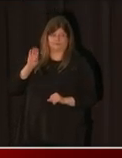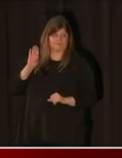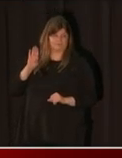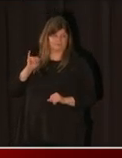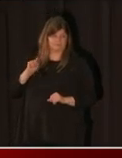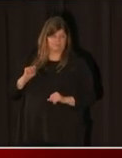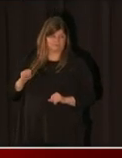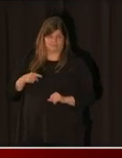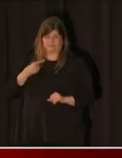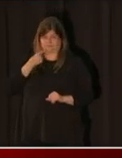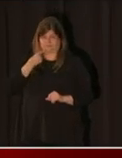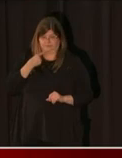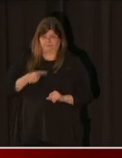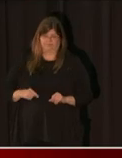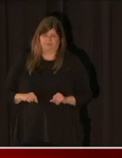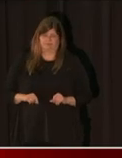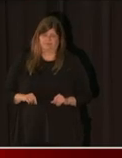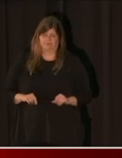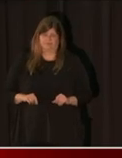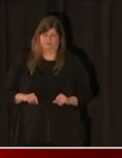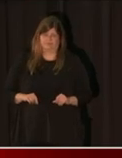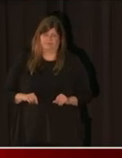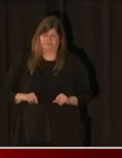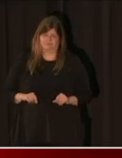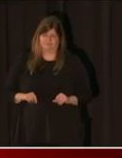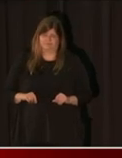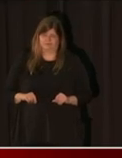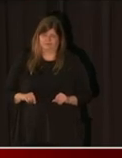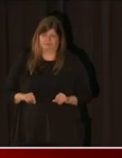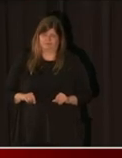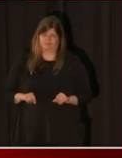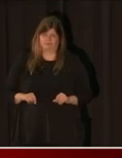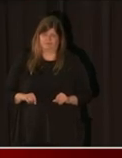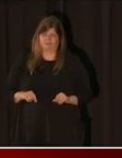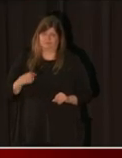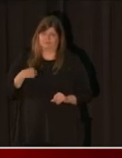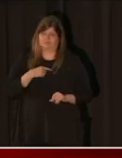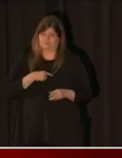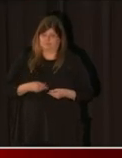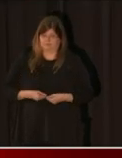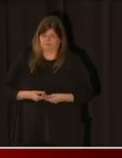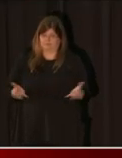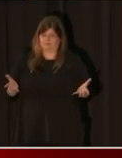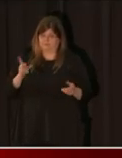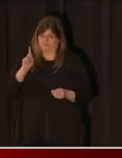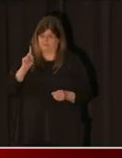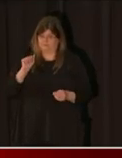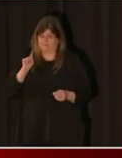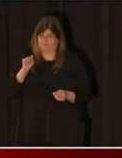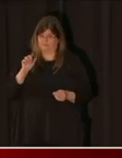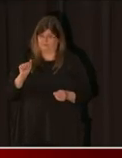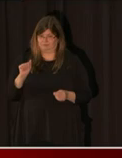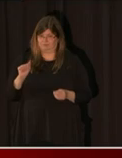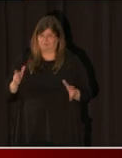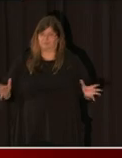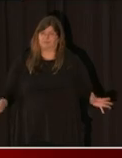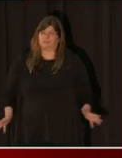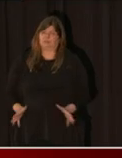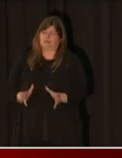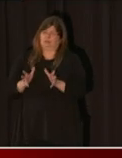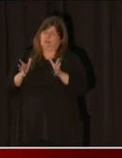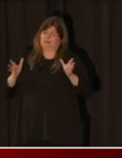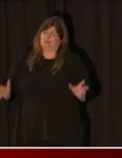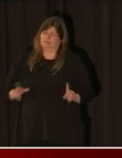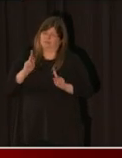So when we release ward level data, we encourage people not to make many inferences about the